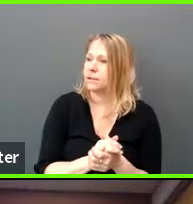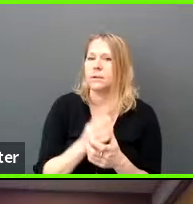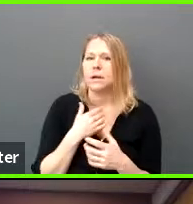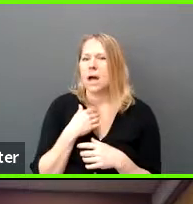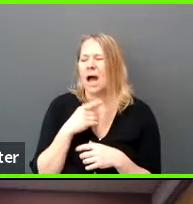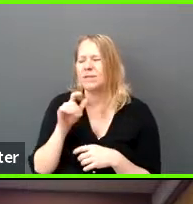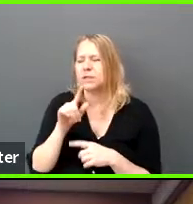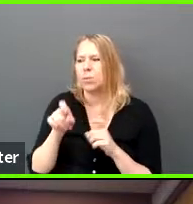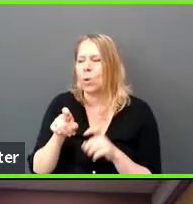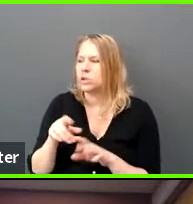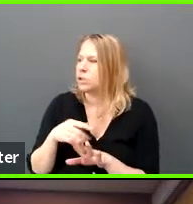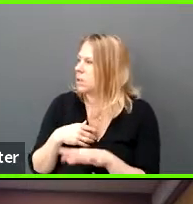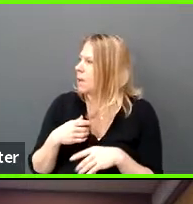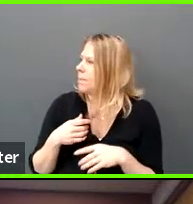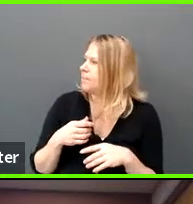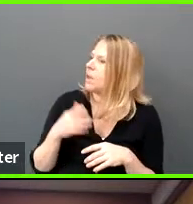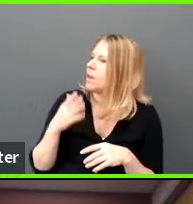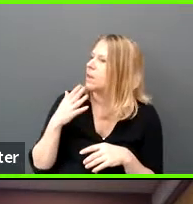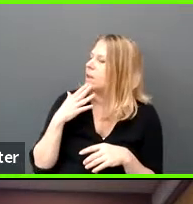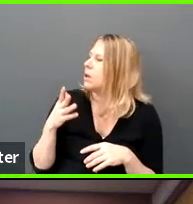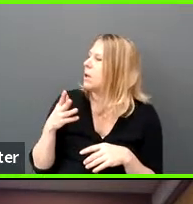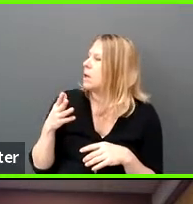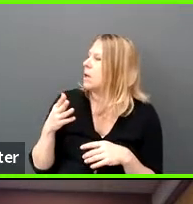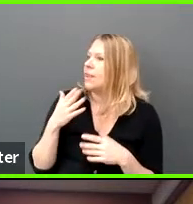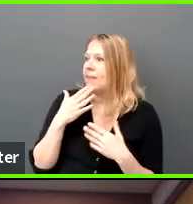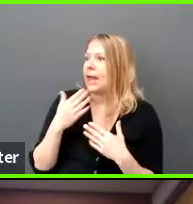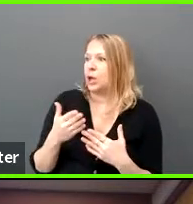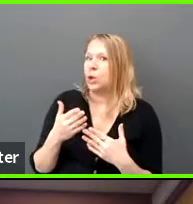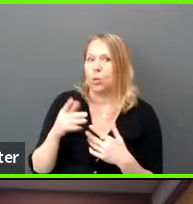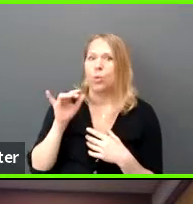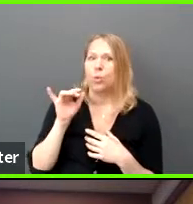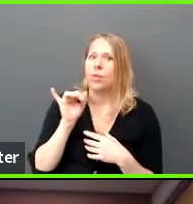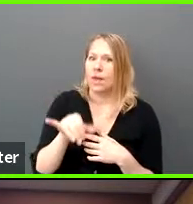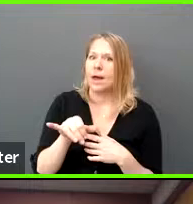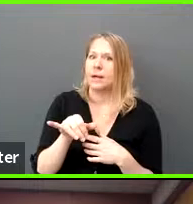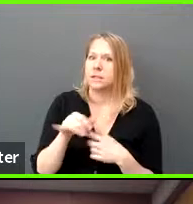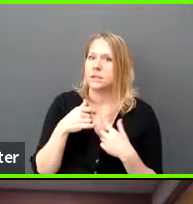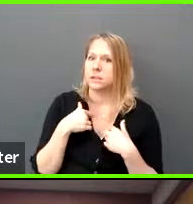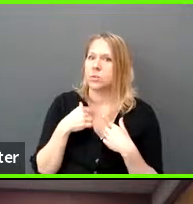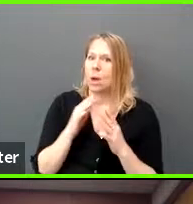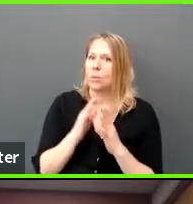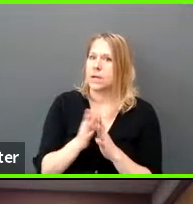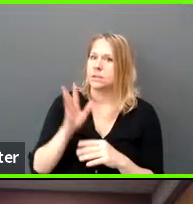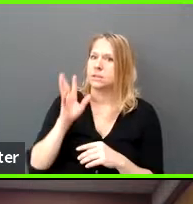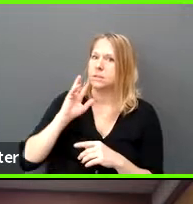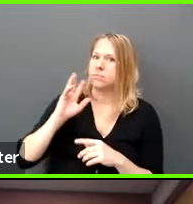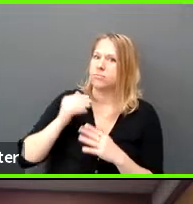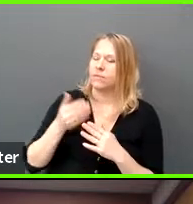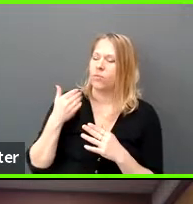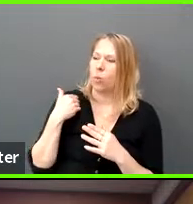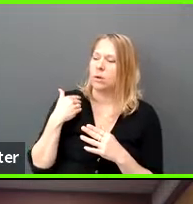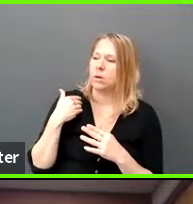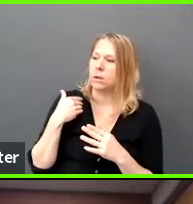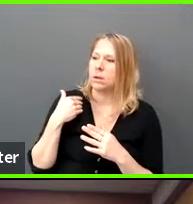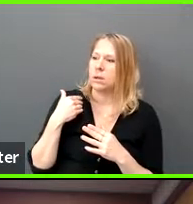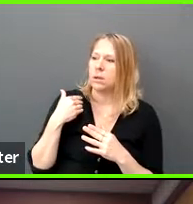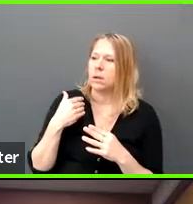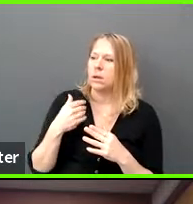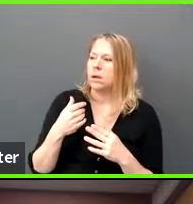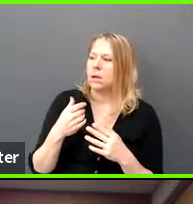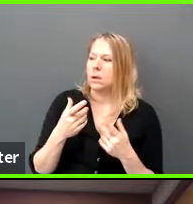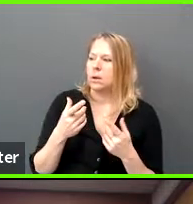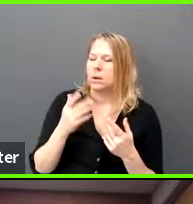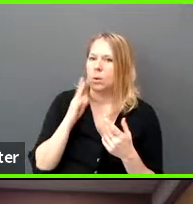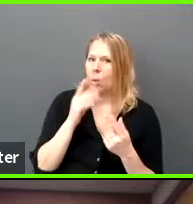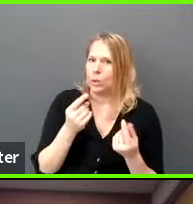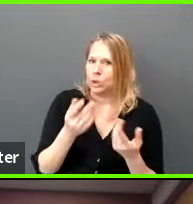Got some questions. First of all, thank you, because this is what I was asking about some meetings ago about the meeting, what are